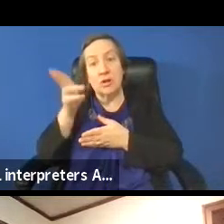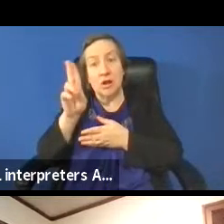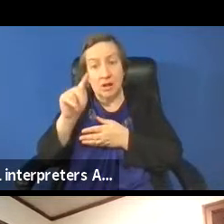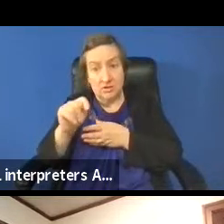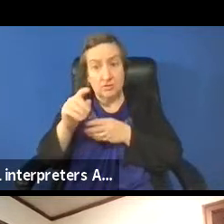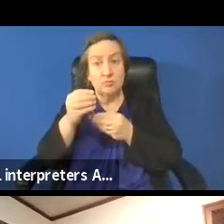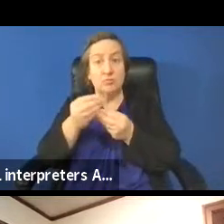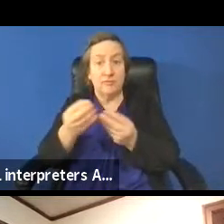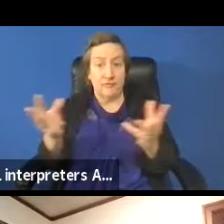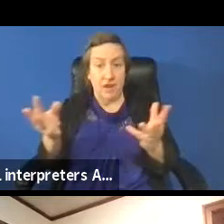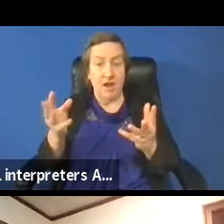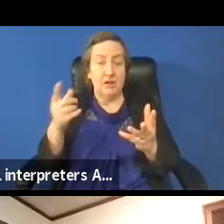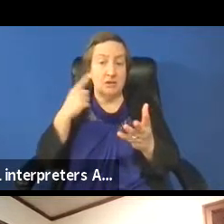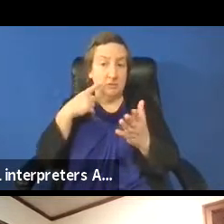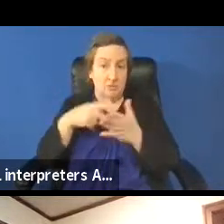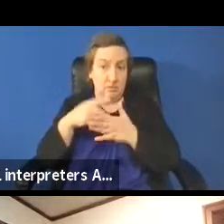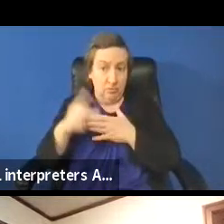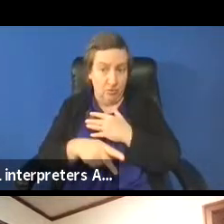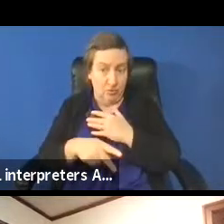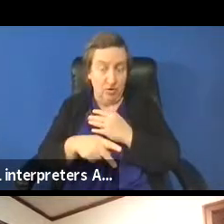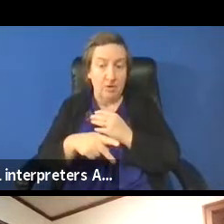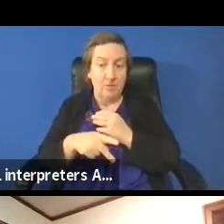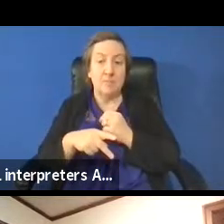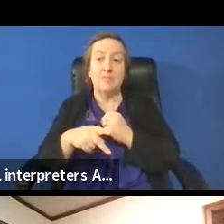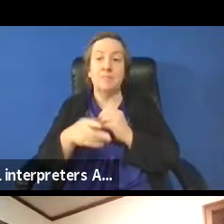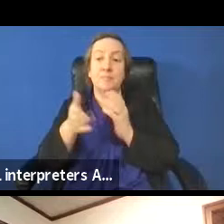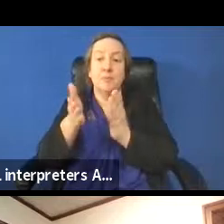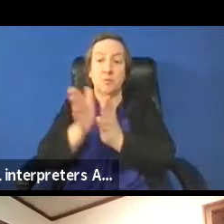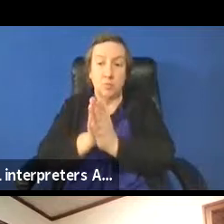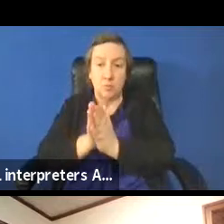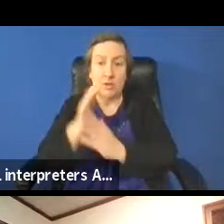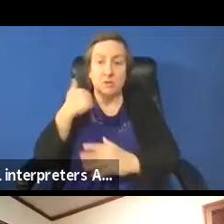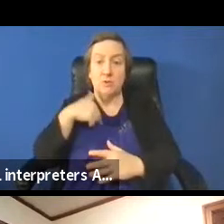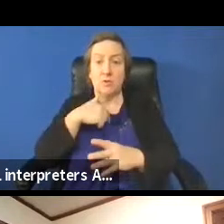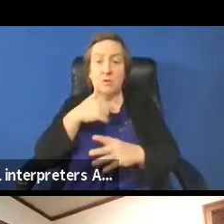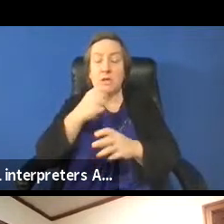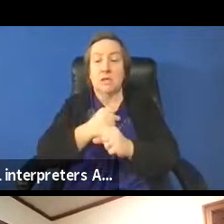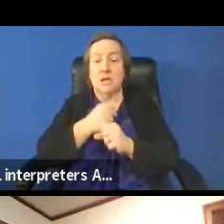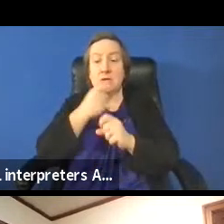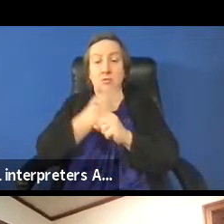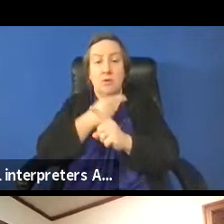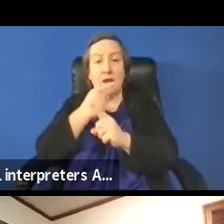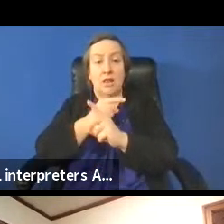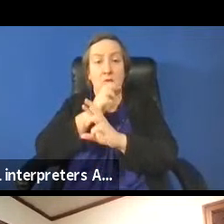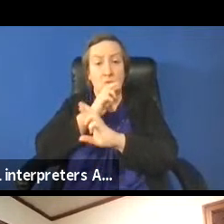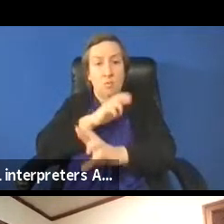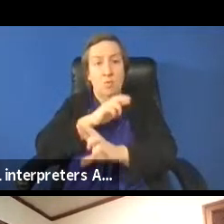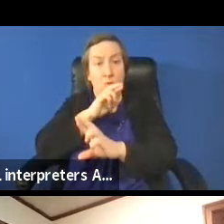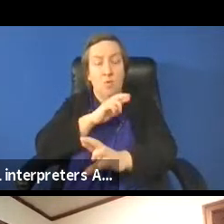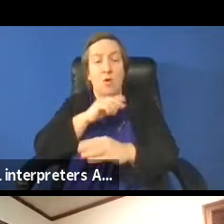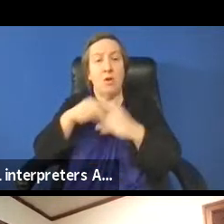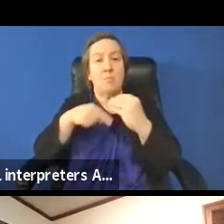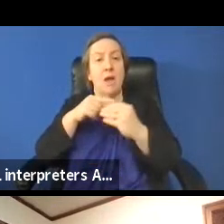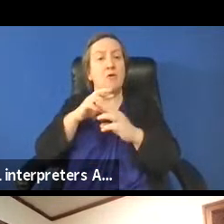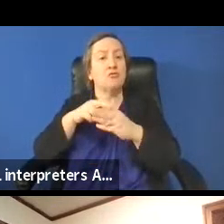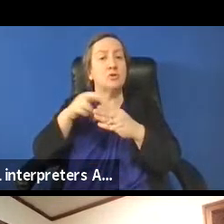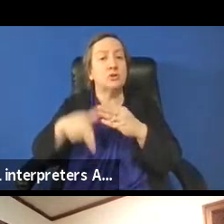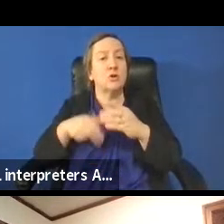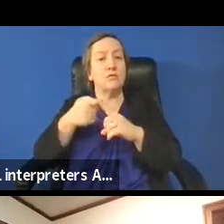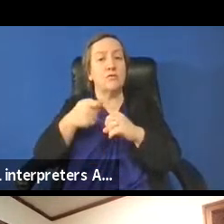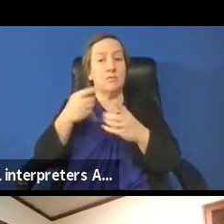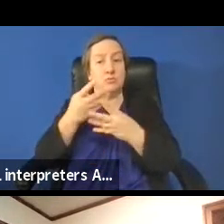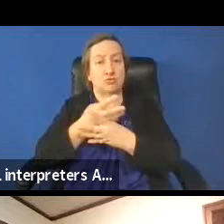provided to the program, requested that we get regular reports back on results of screening. That